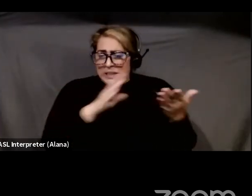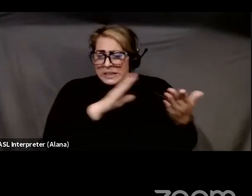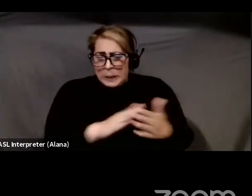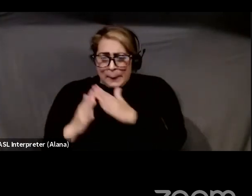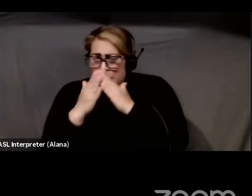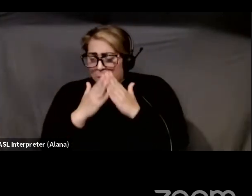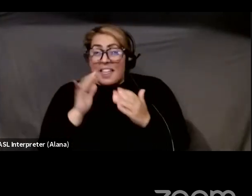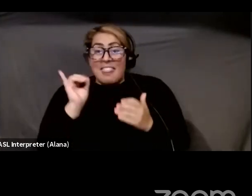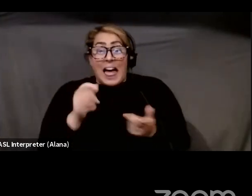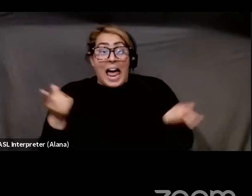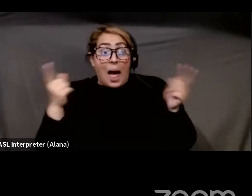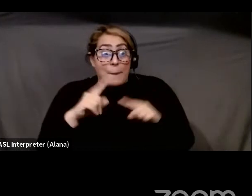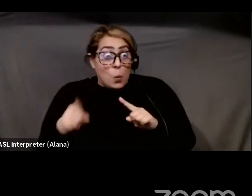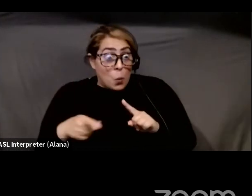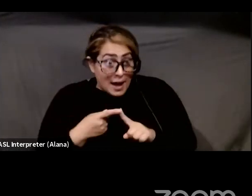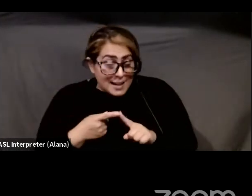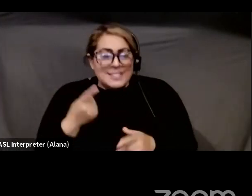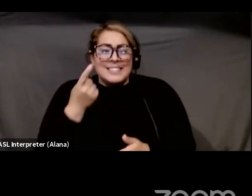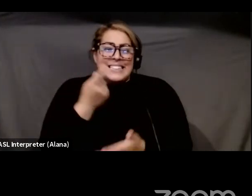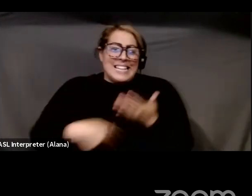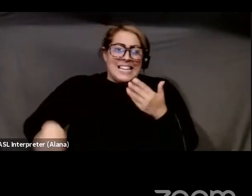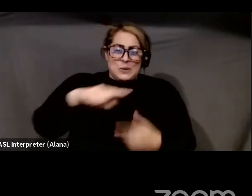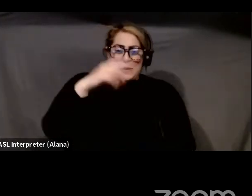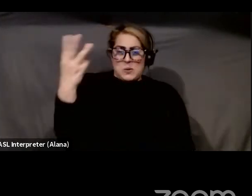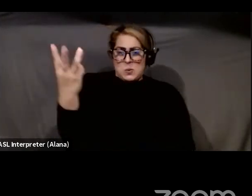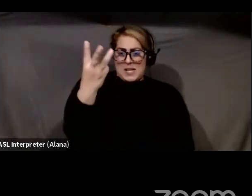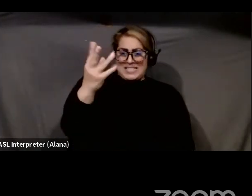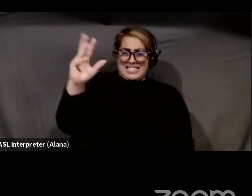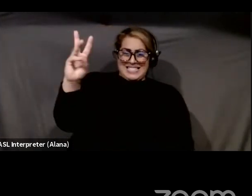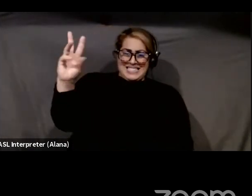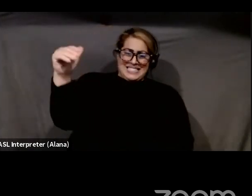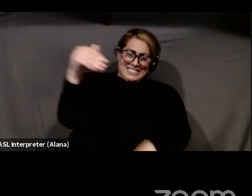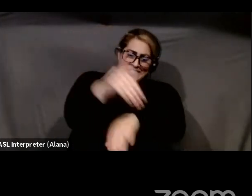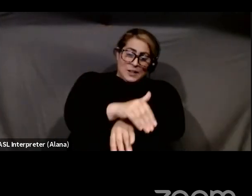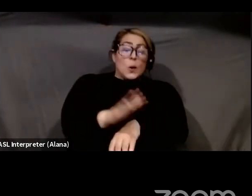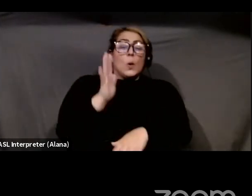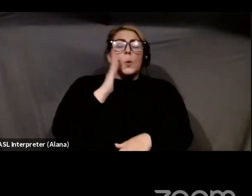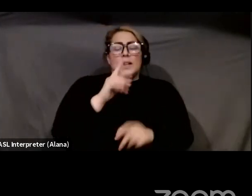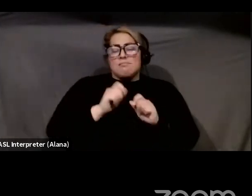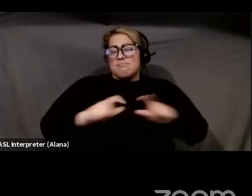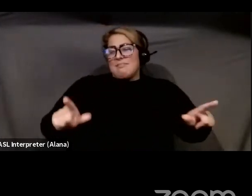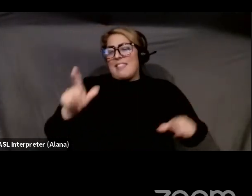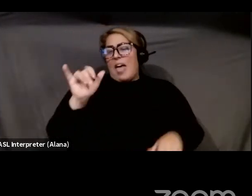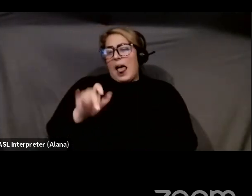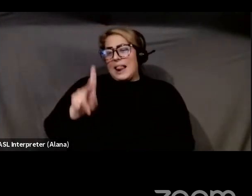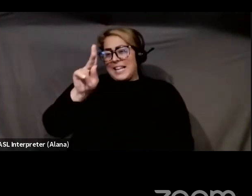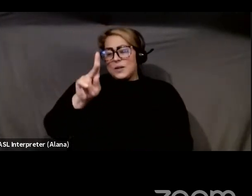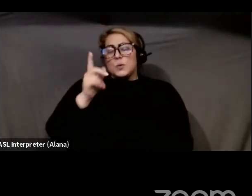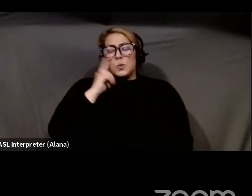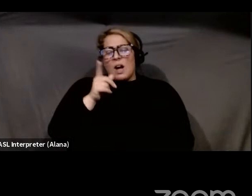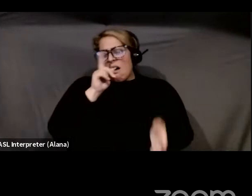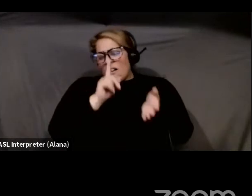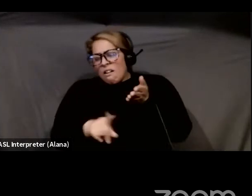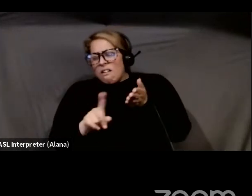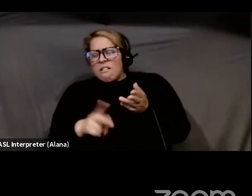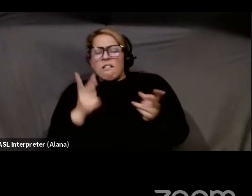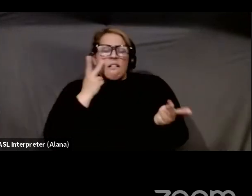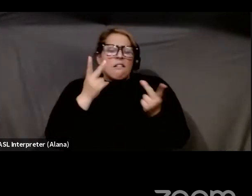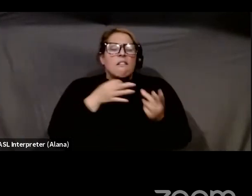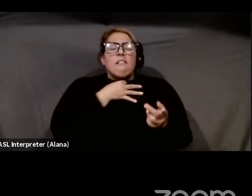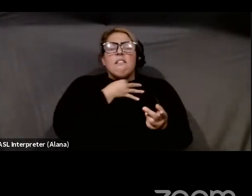going to be next Wednesday at 6 p.m. We will share the link where you can find out more about the event and